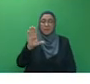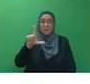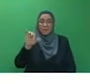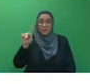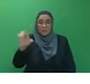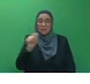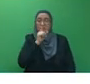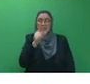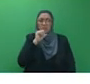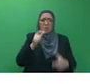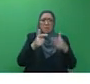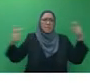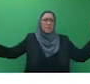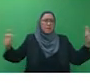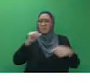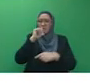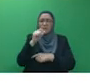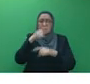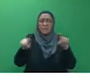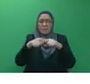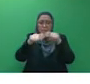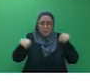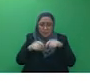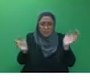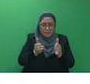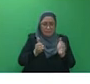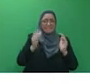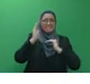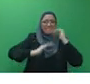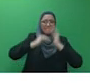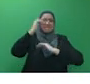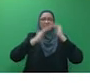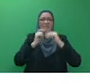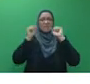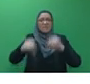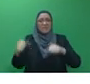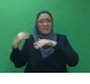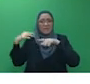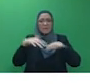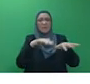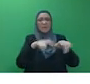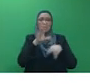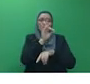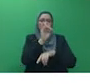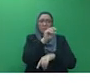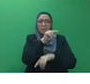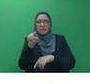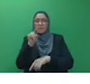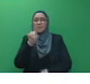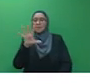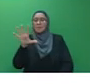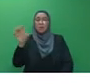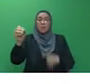can you imagine i mean that's as it is they're not very big you know so they're a space very cozy space you can fit 80 to